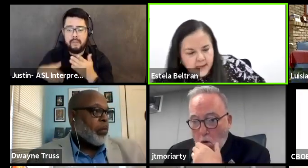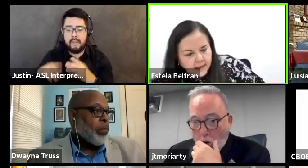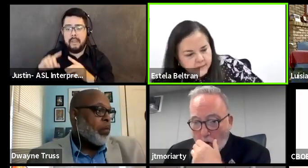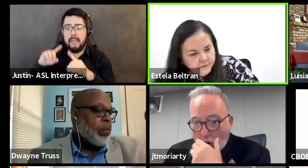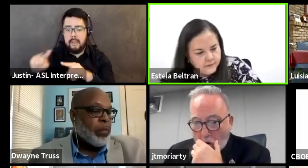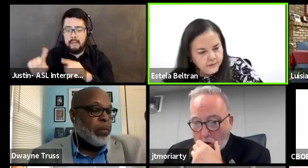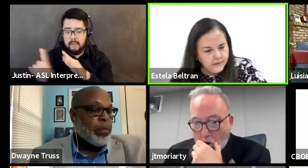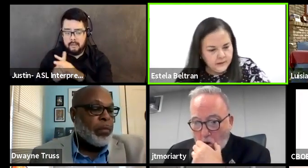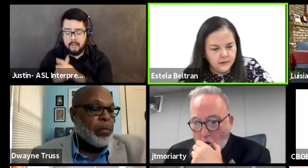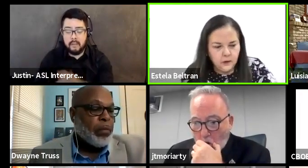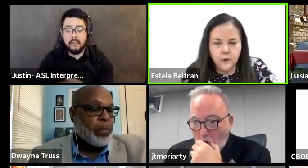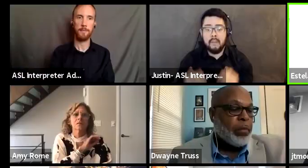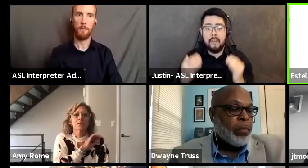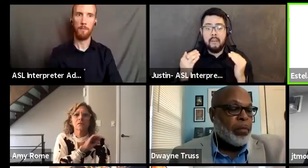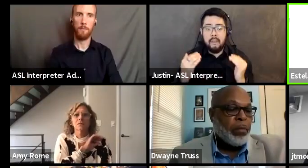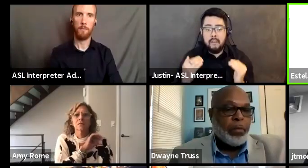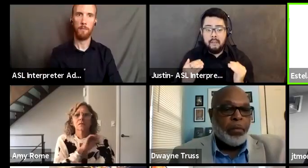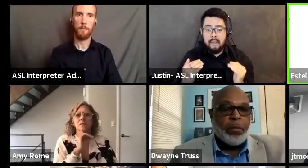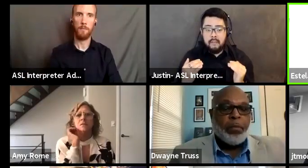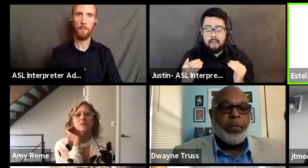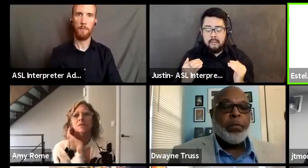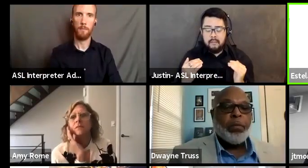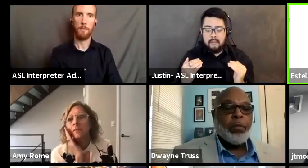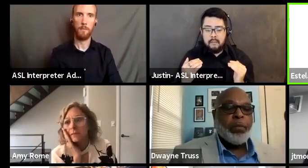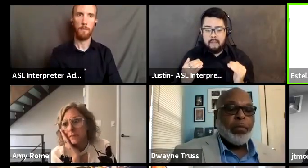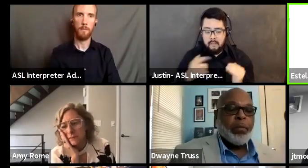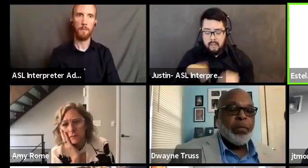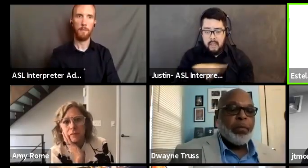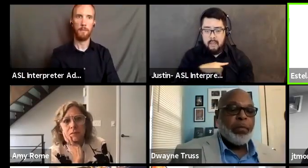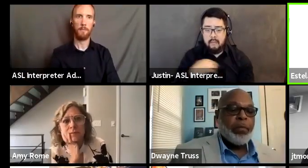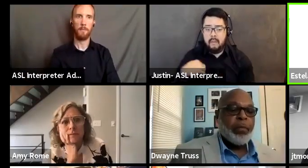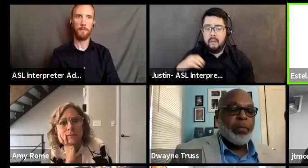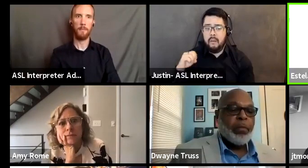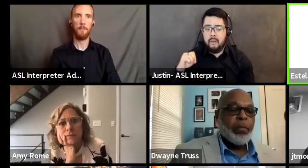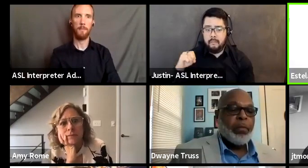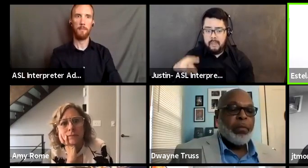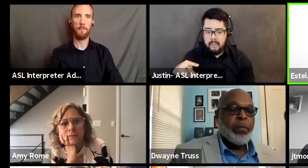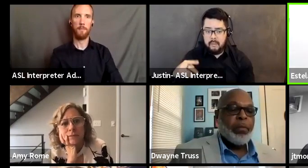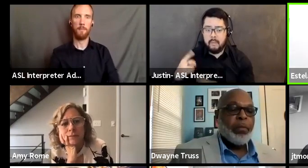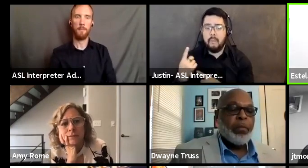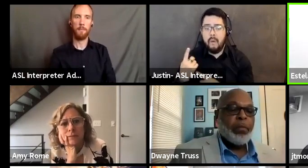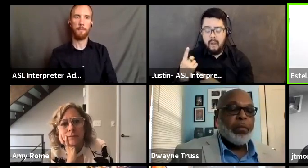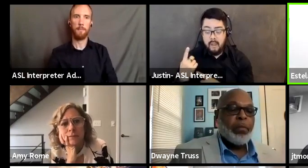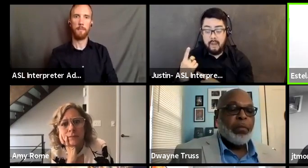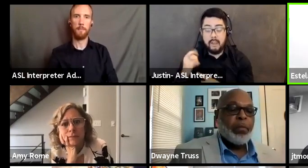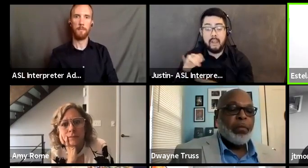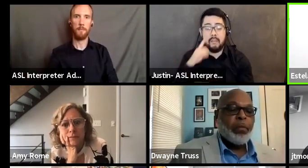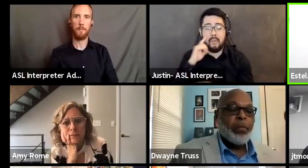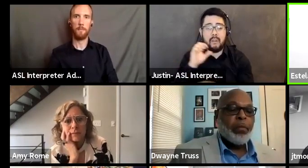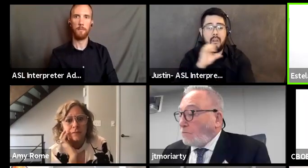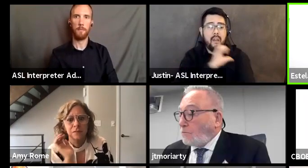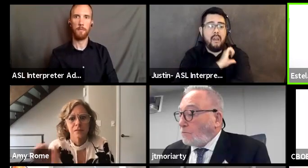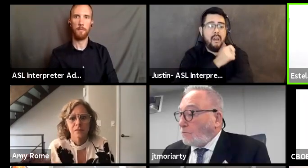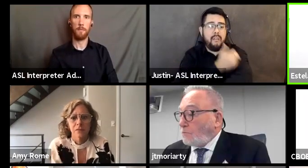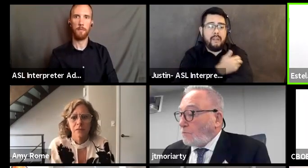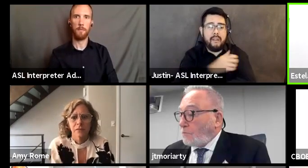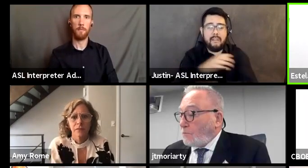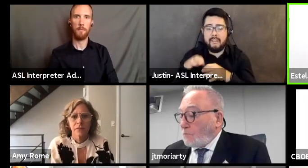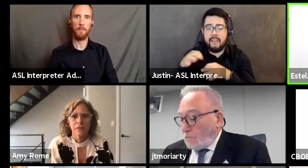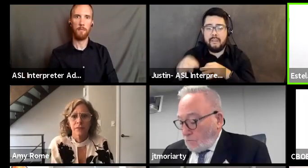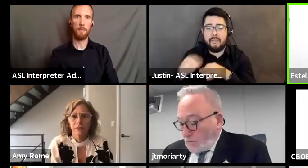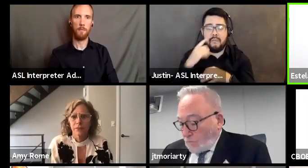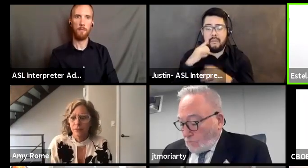we then have op1 mr president op1 is to authorize the extension of the fourth